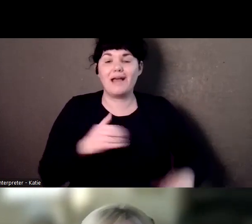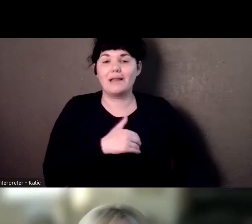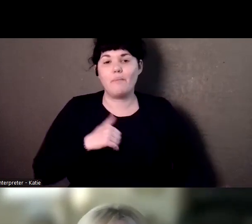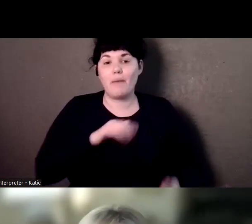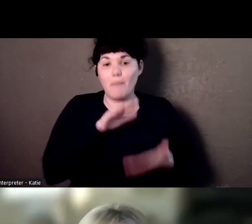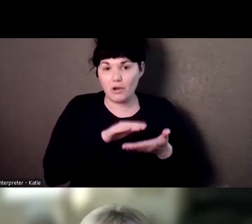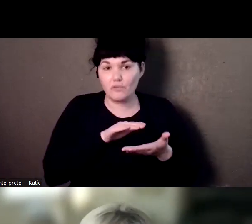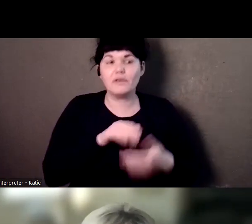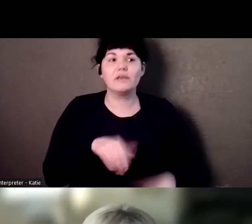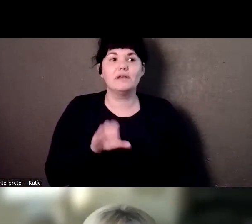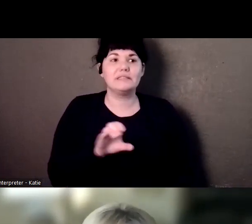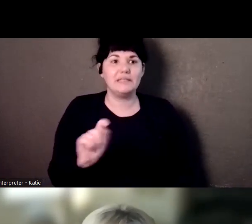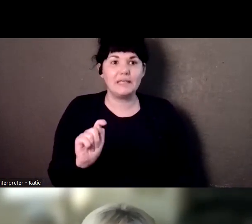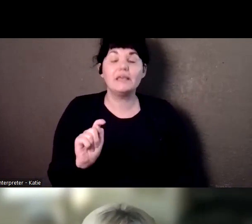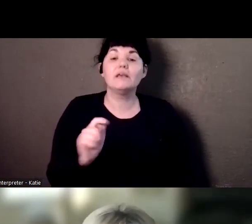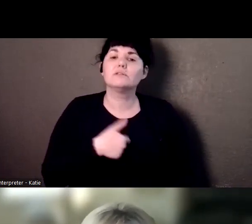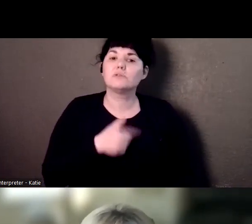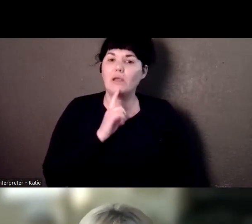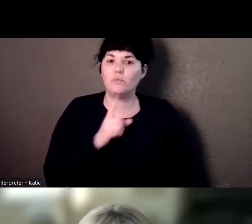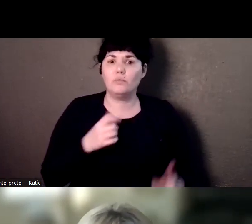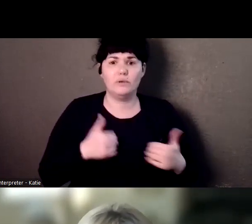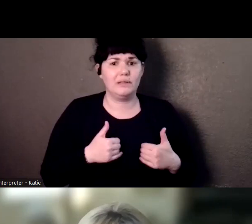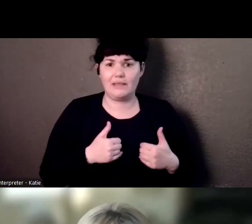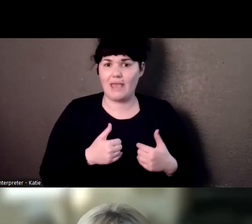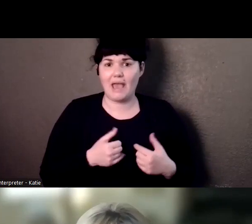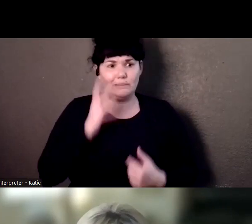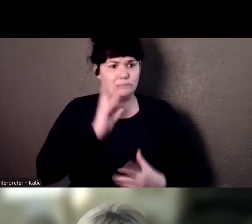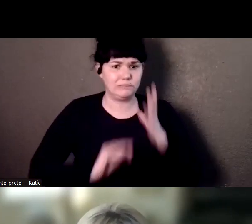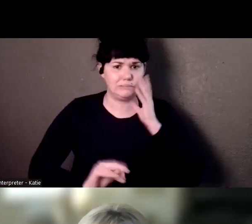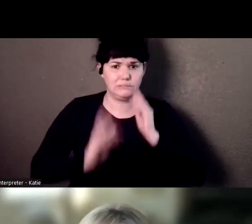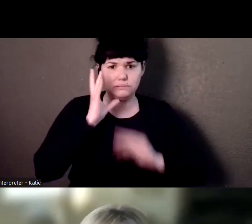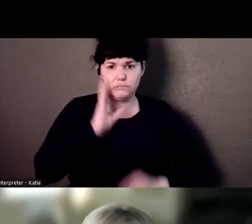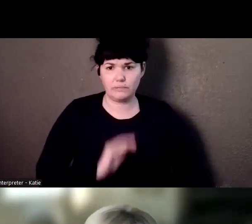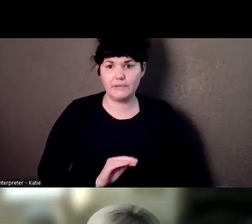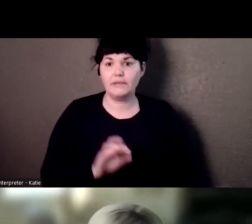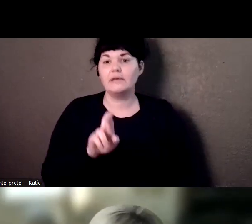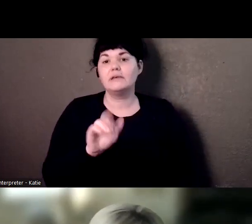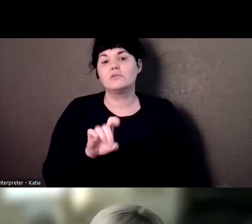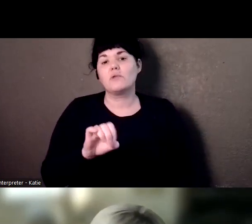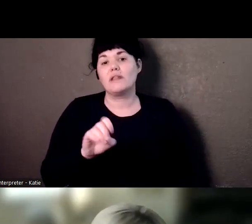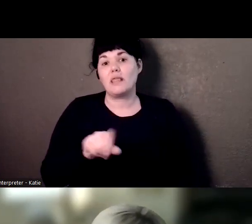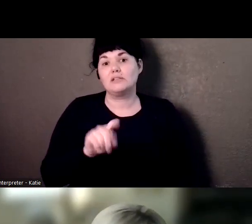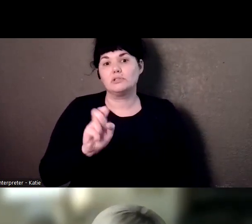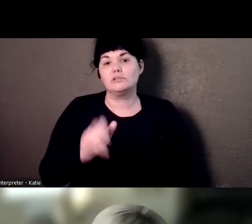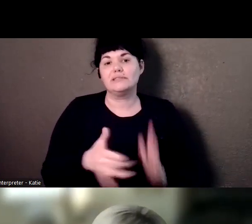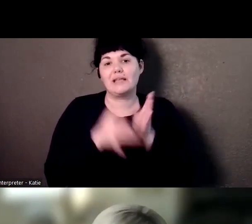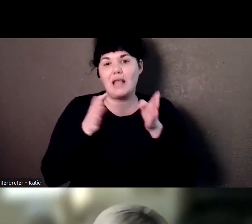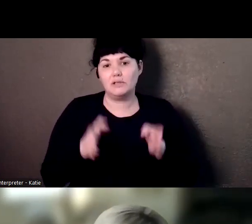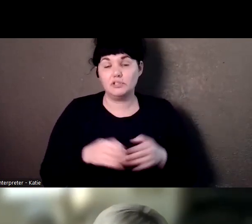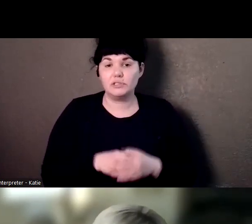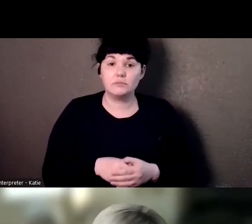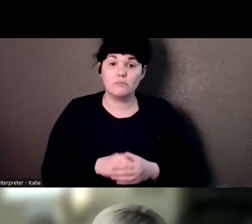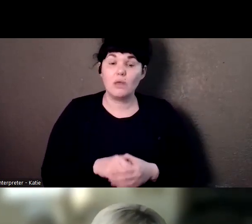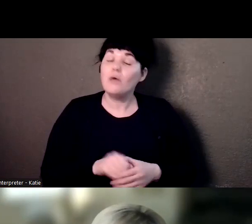CT. So I had a really rich experience as a radiologic technologist. But one of the things I really enjoyed doing